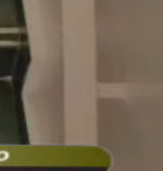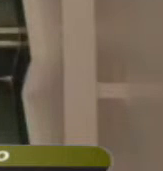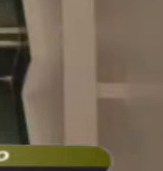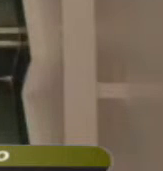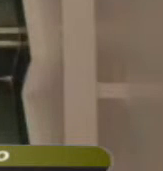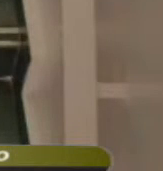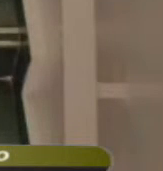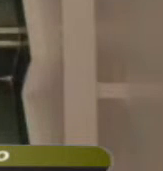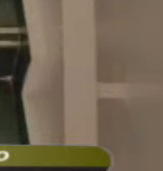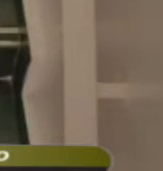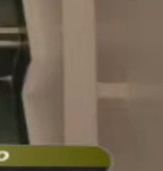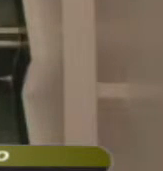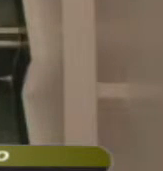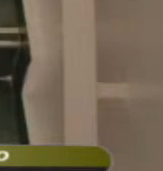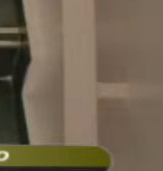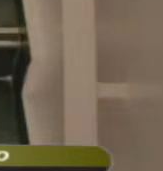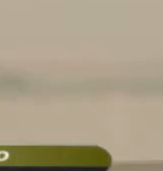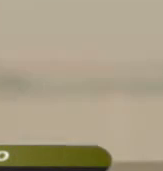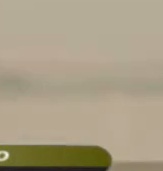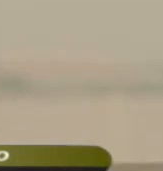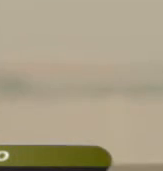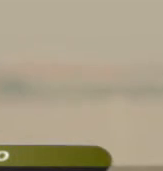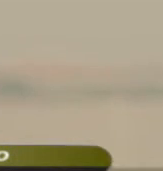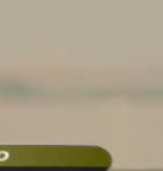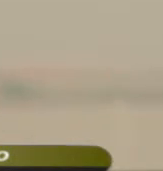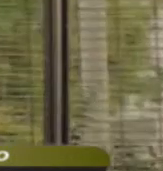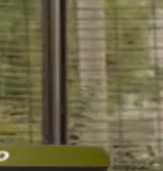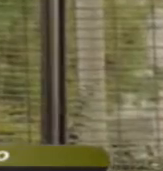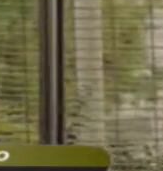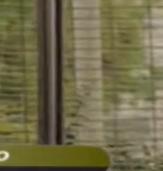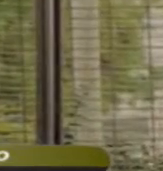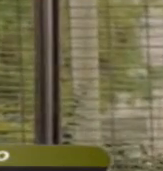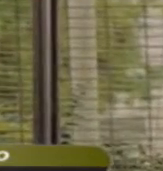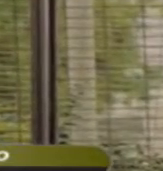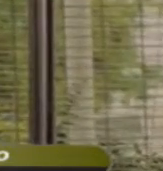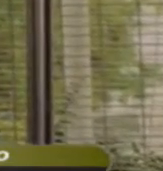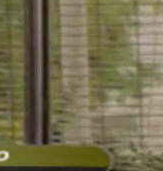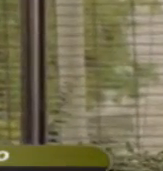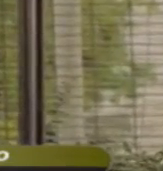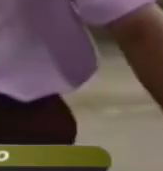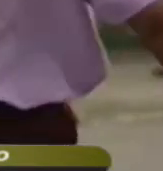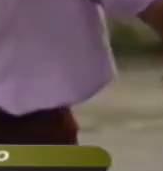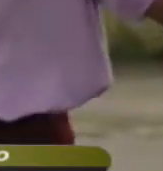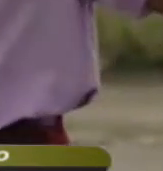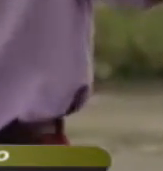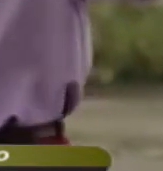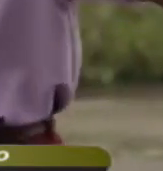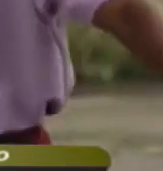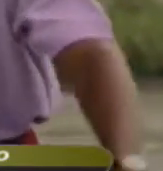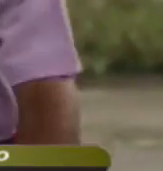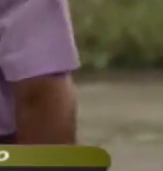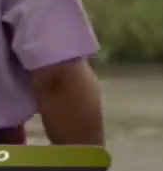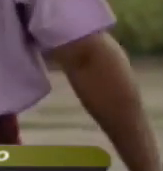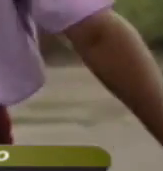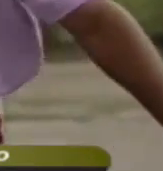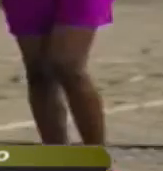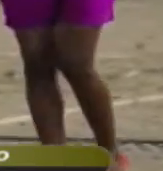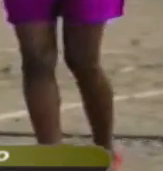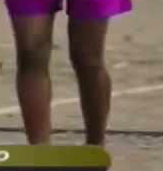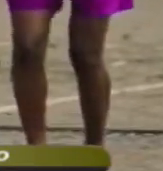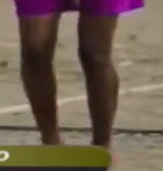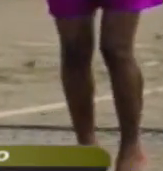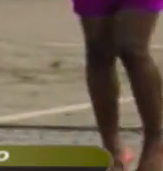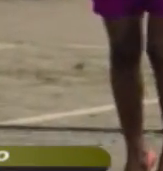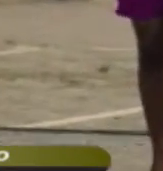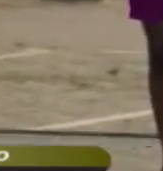wanna kiss you in the face, baby. And maybe every other place, baby. You be like, say I don't remember, say